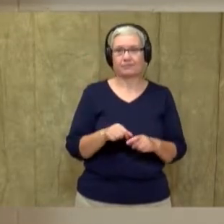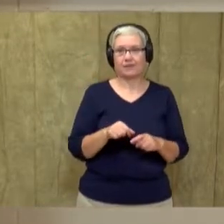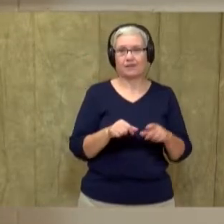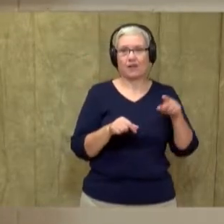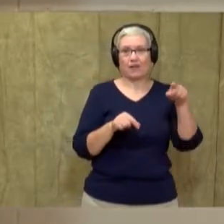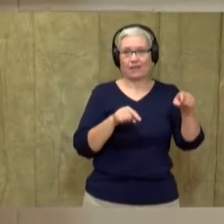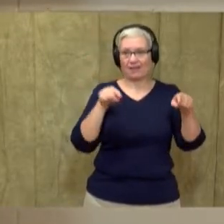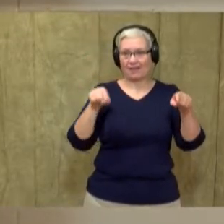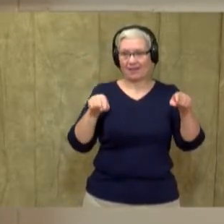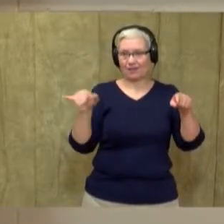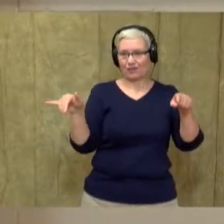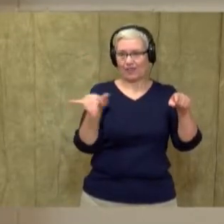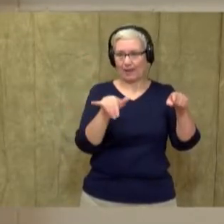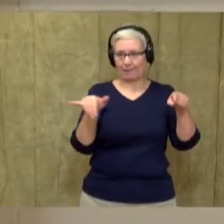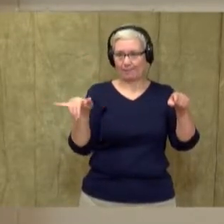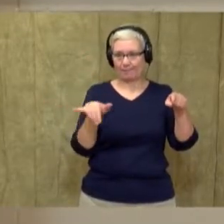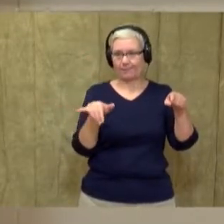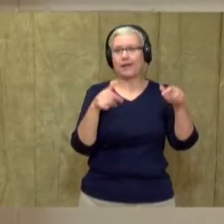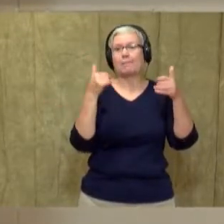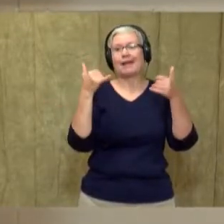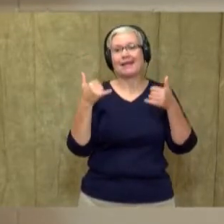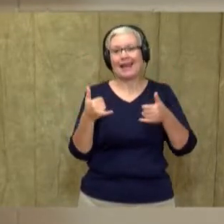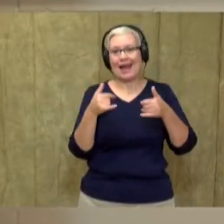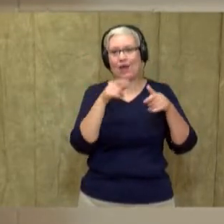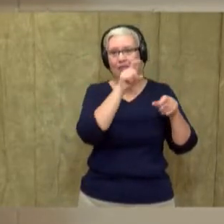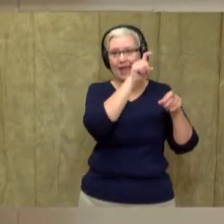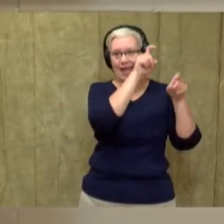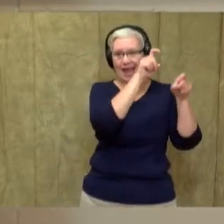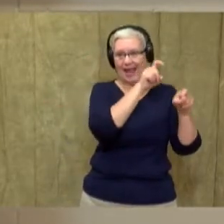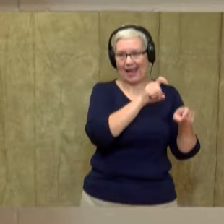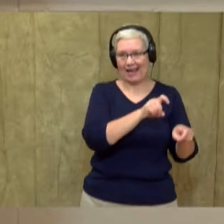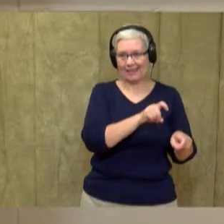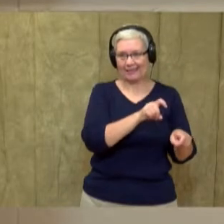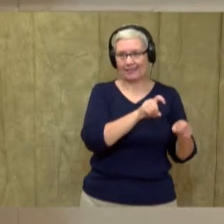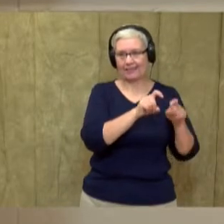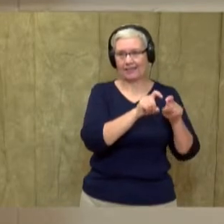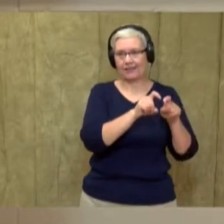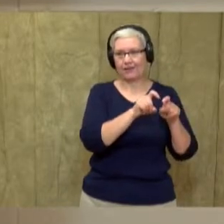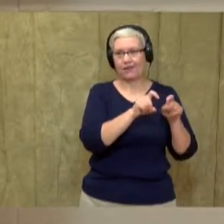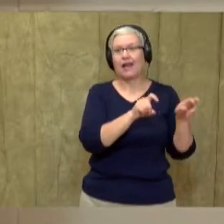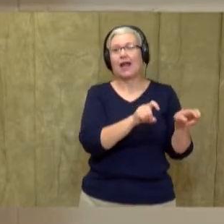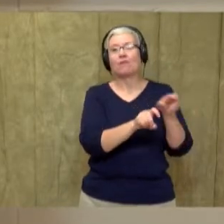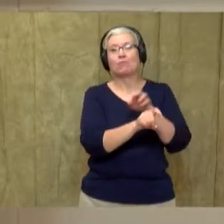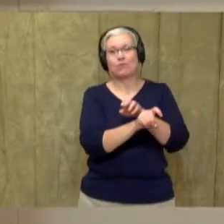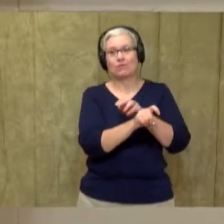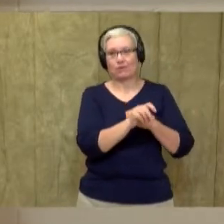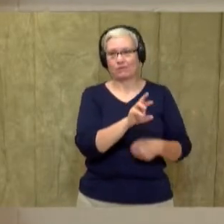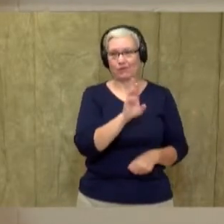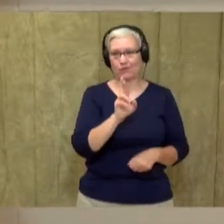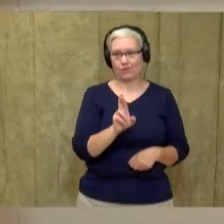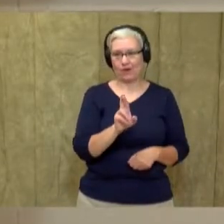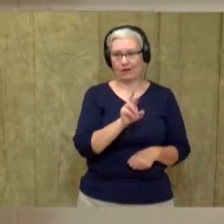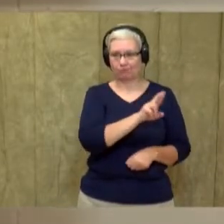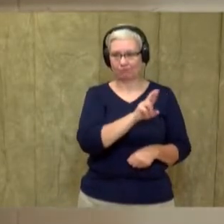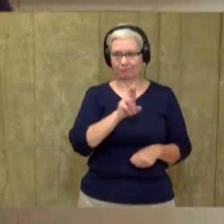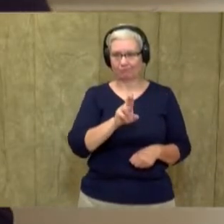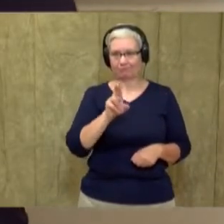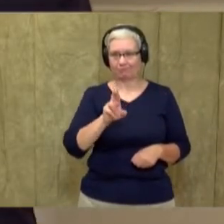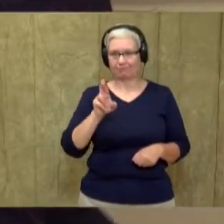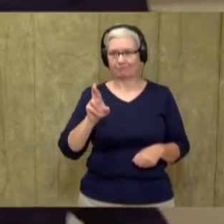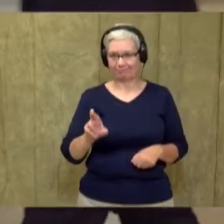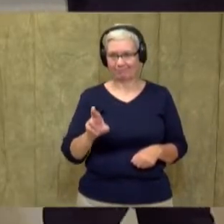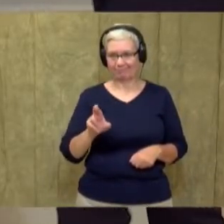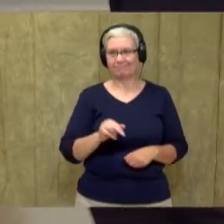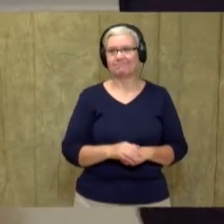same values, except our inputs now have shifted to the right 3 units so that our graph stays the